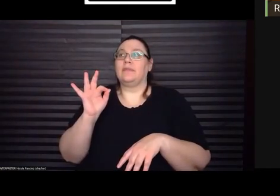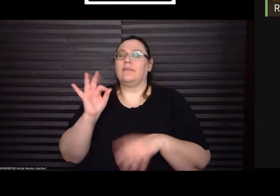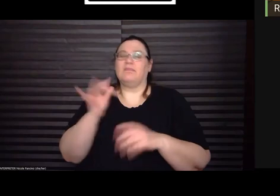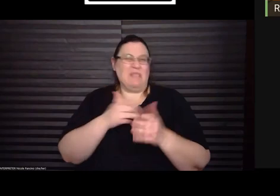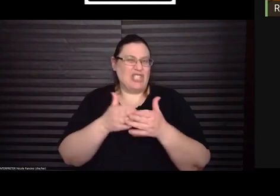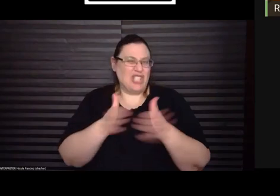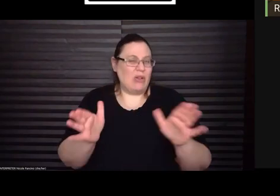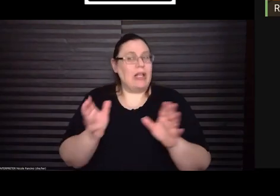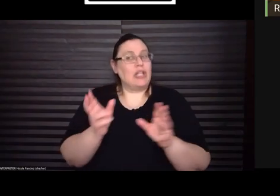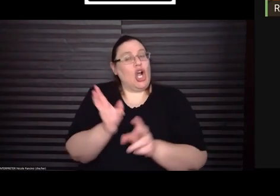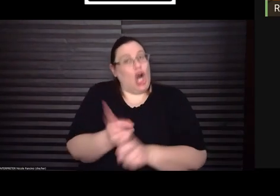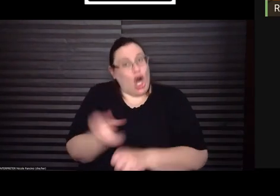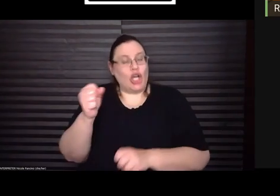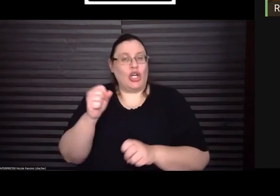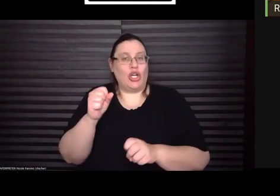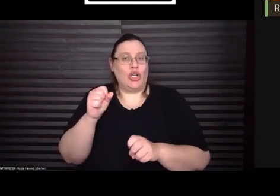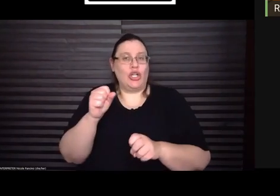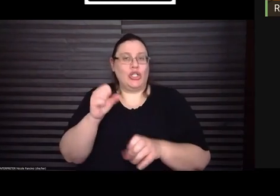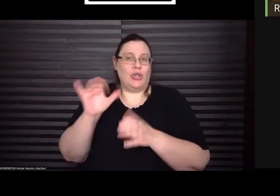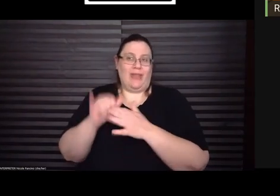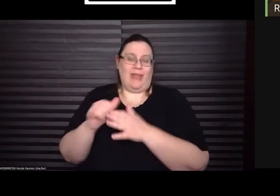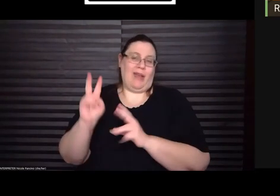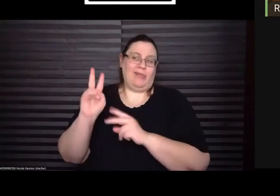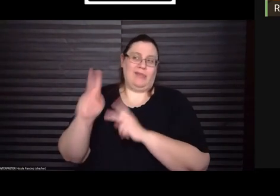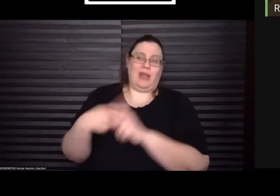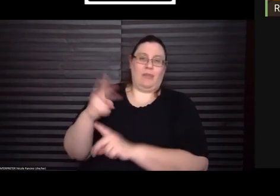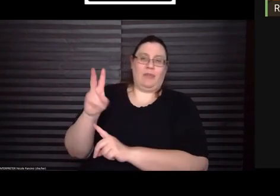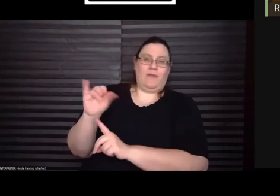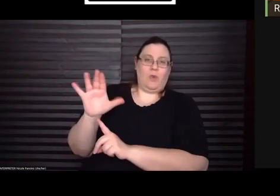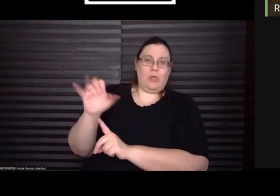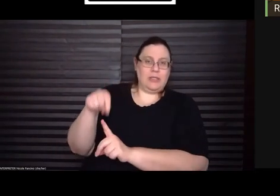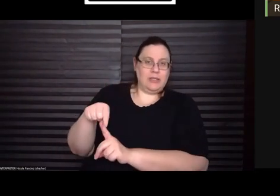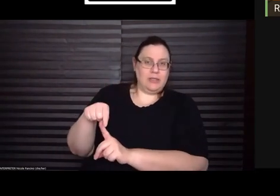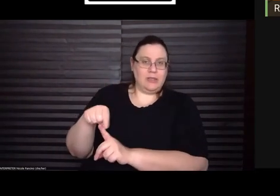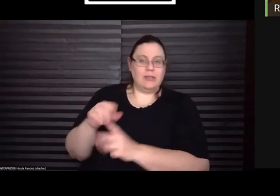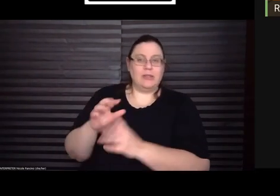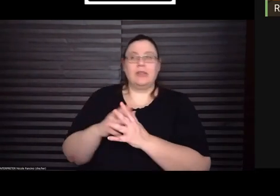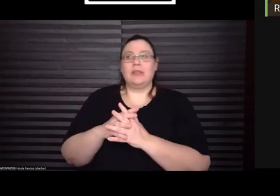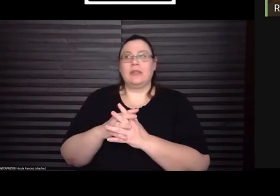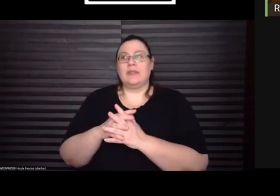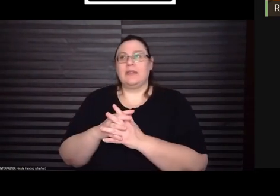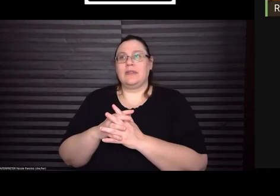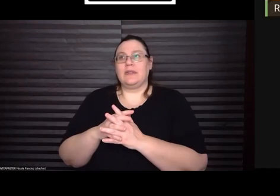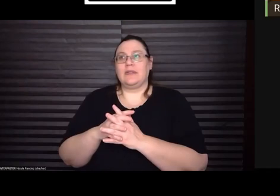in general harder to do that voice.